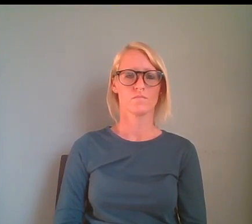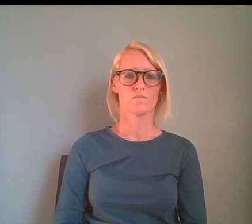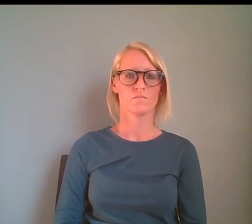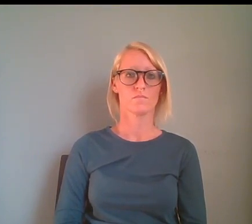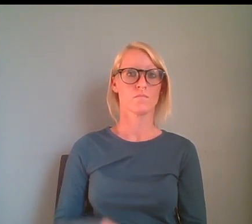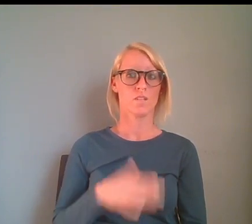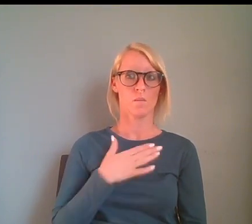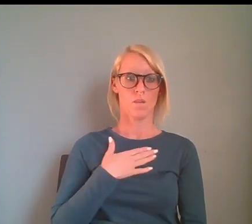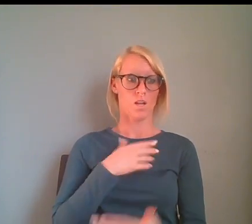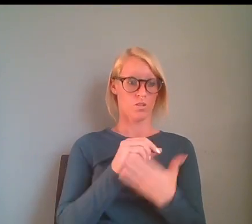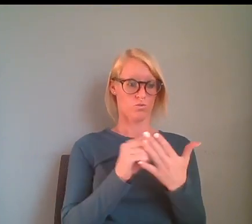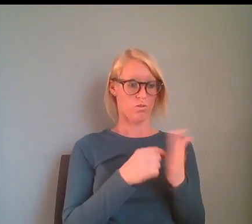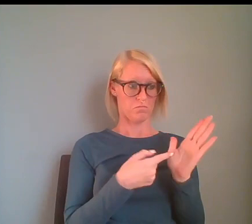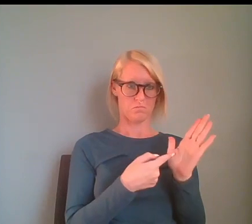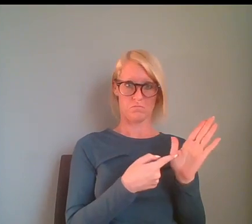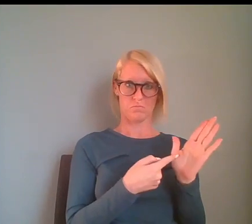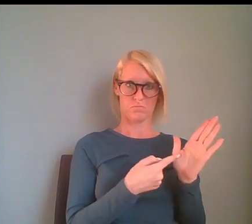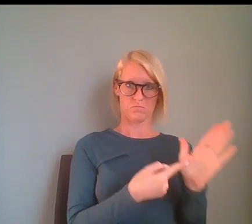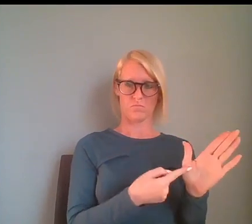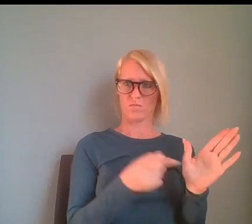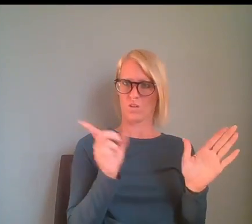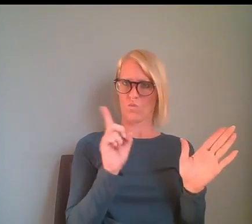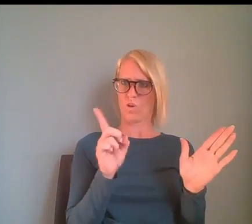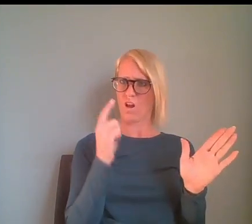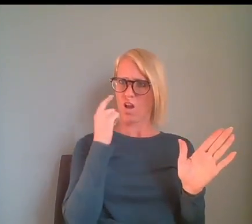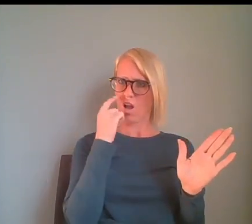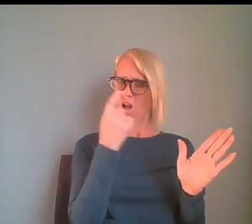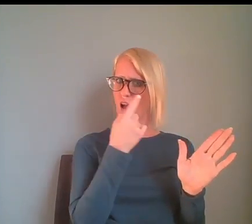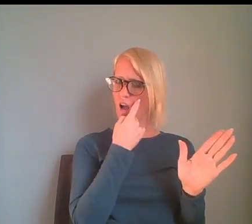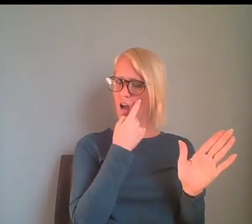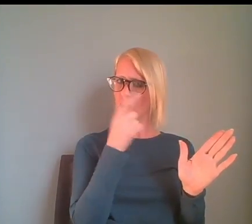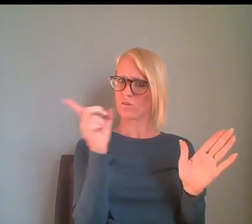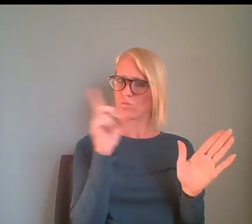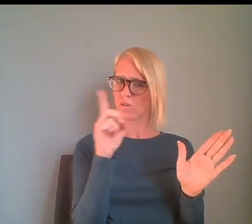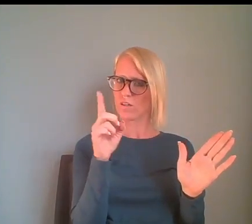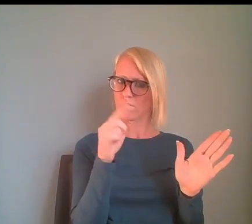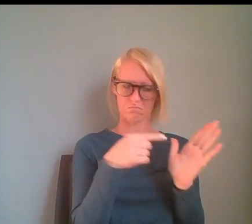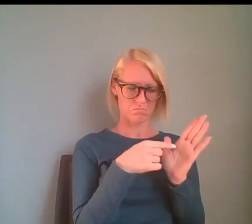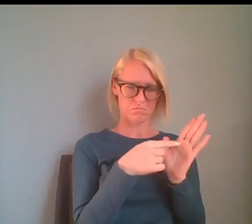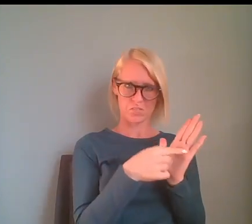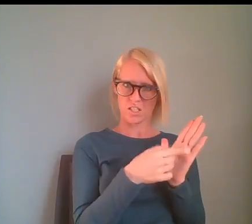on my drawing here, where do you think I should put the eyes? Should I put them about here?